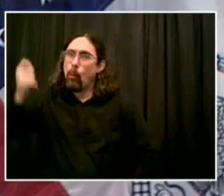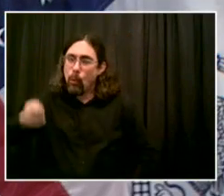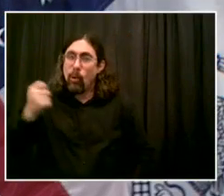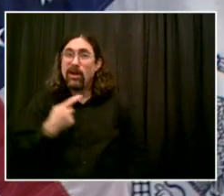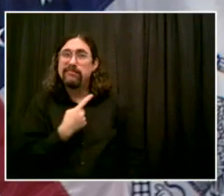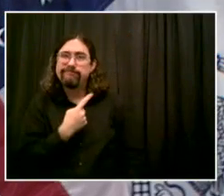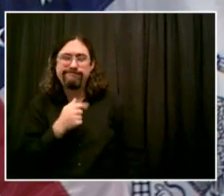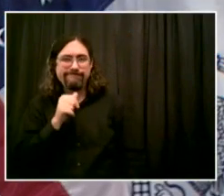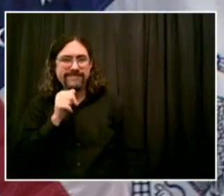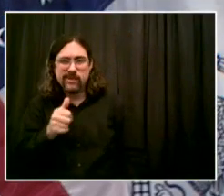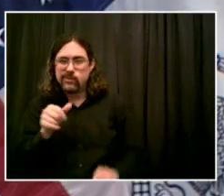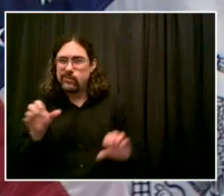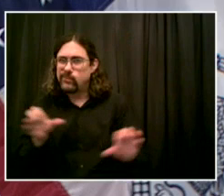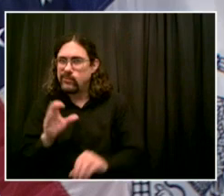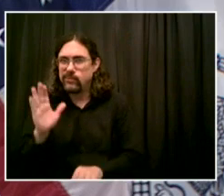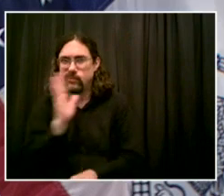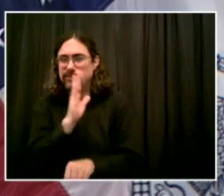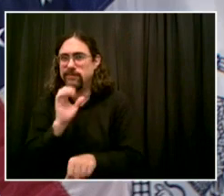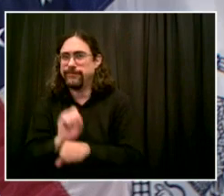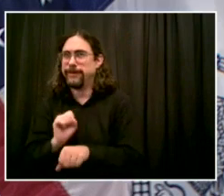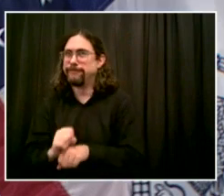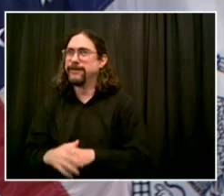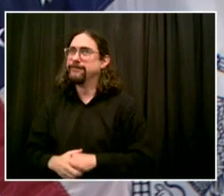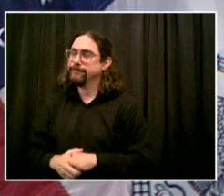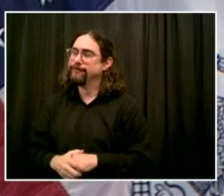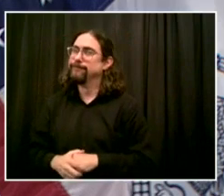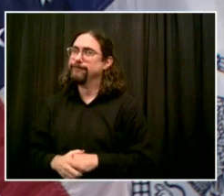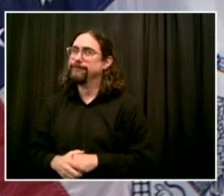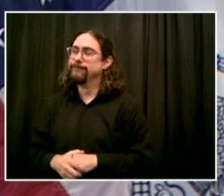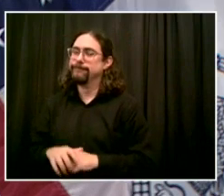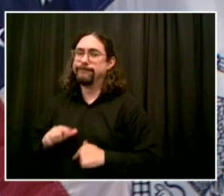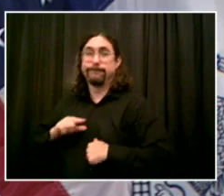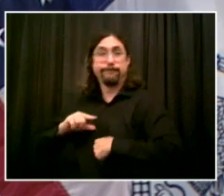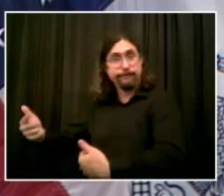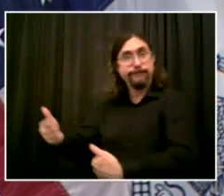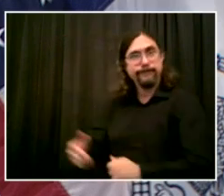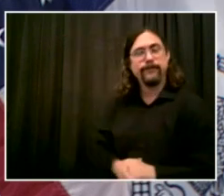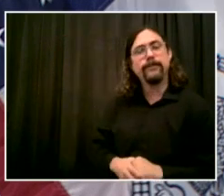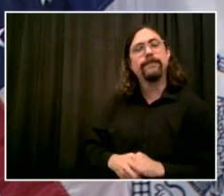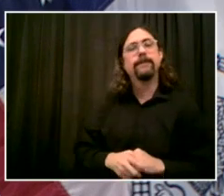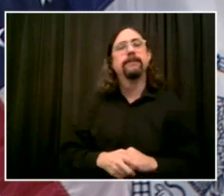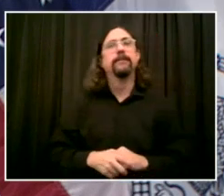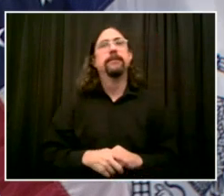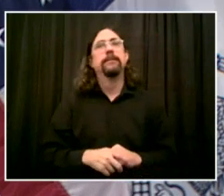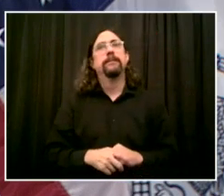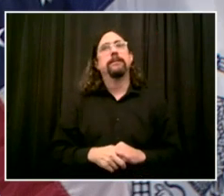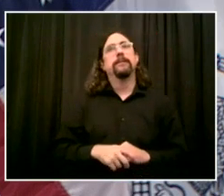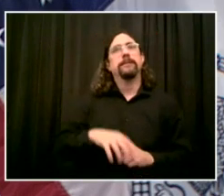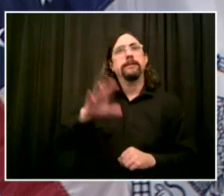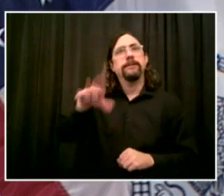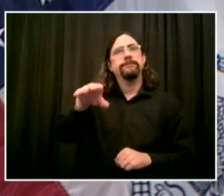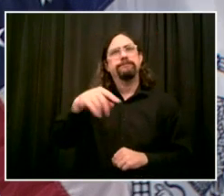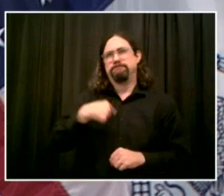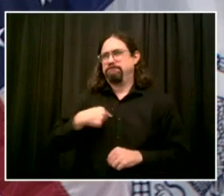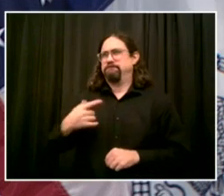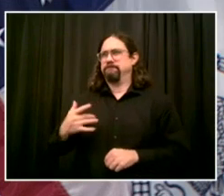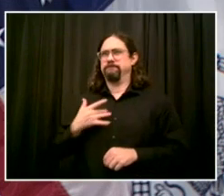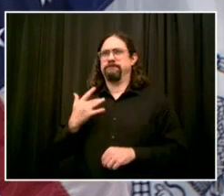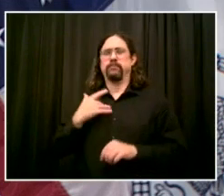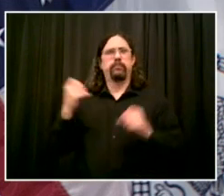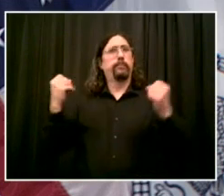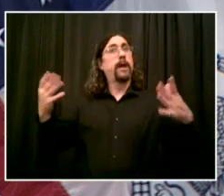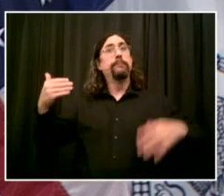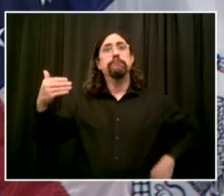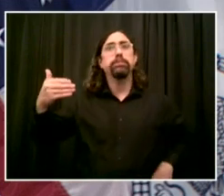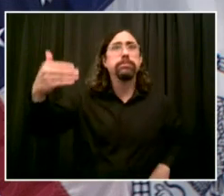think sometimes when there's events swirling around, there's assumptions made. And if you listen carefully to what